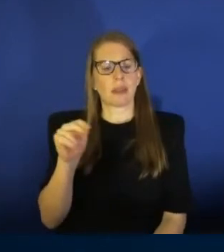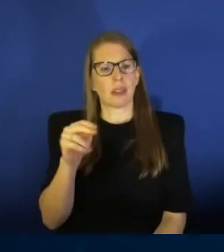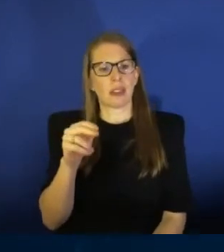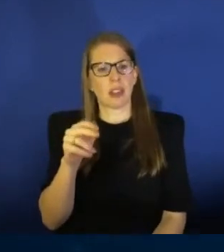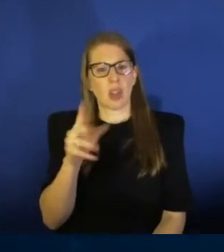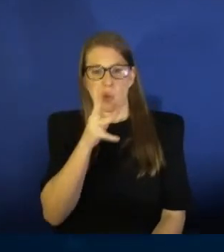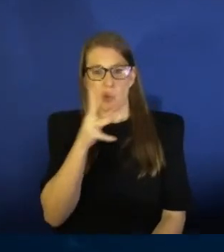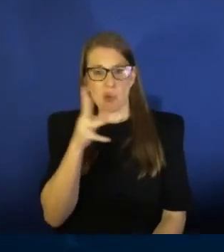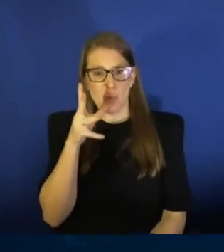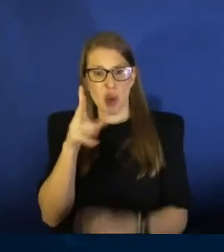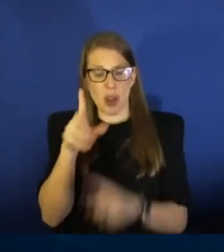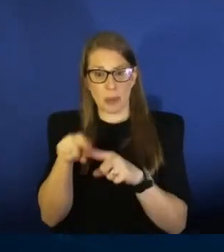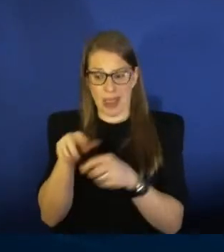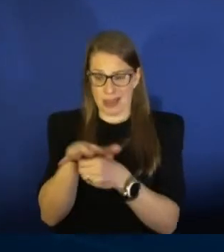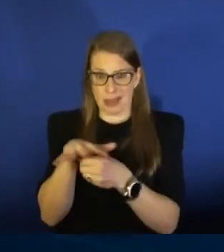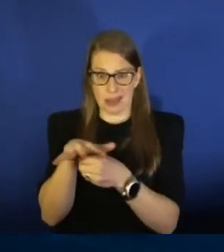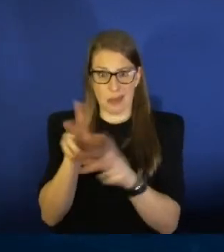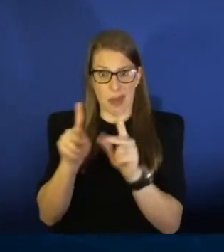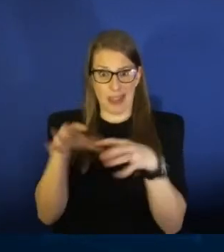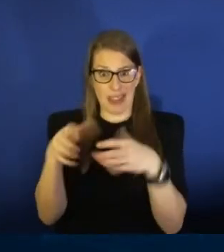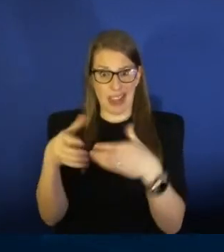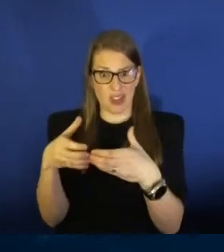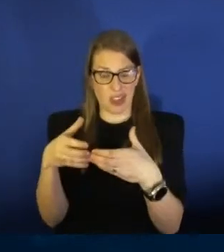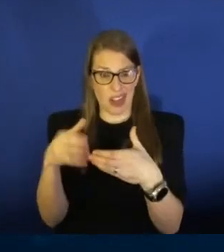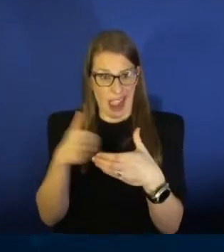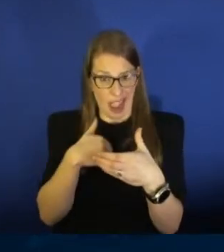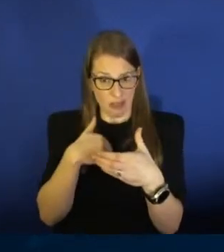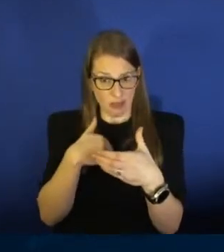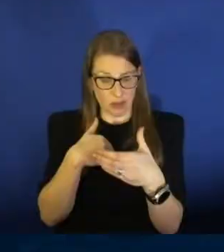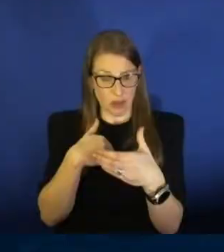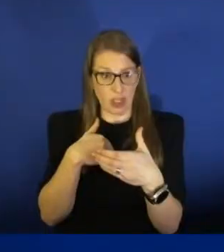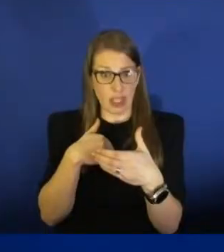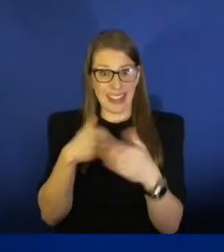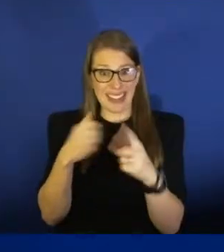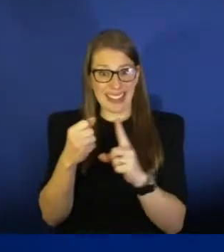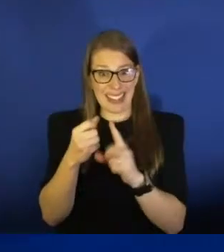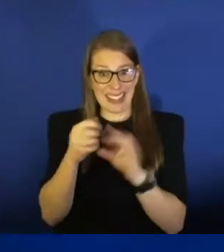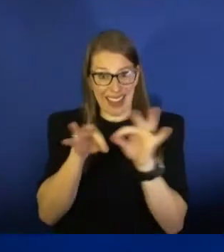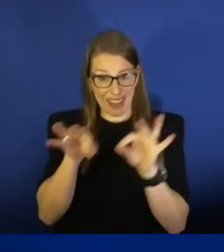on population, doctors, hospitals, etc.? Yes,